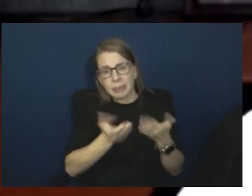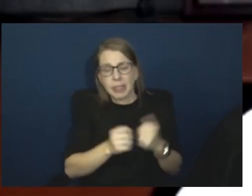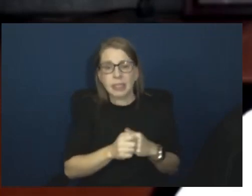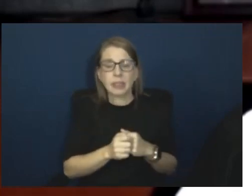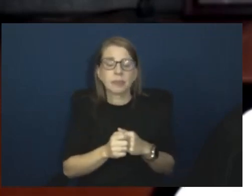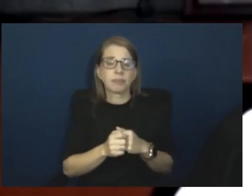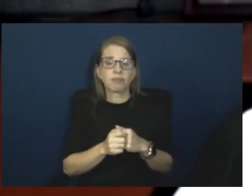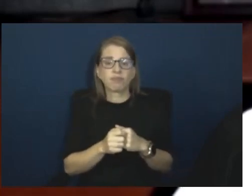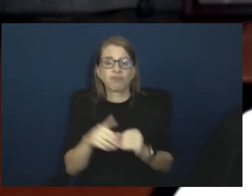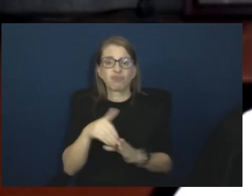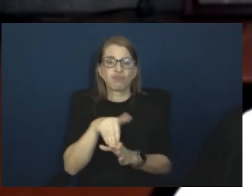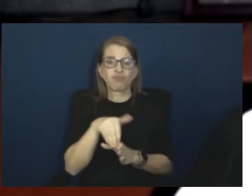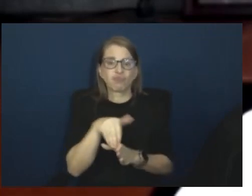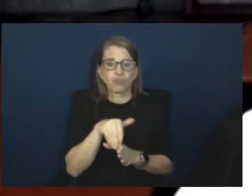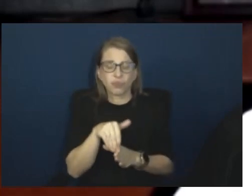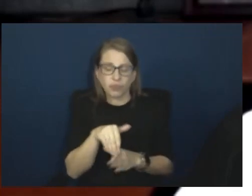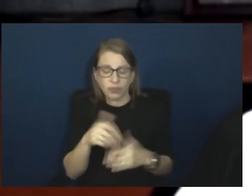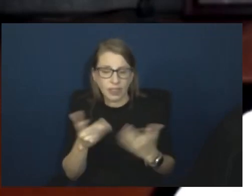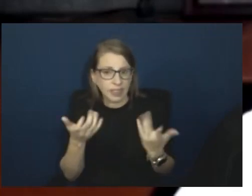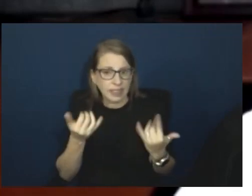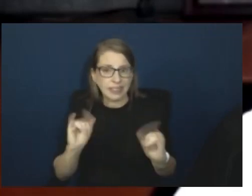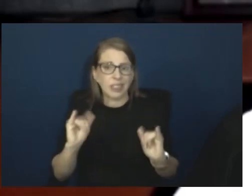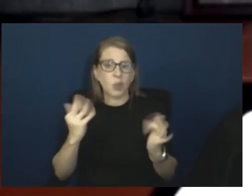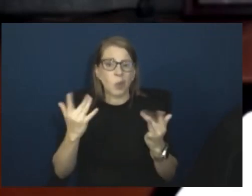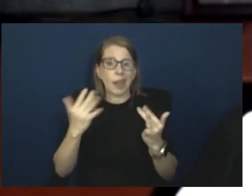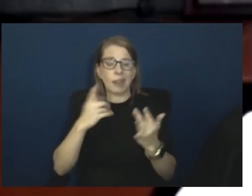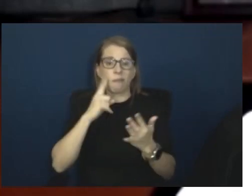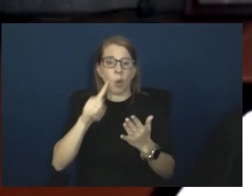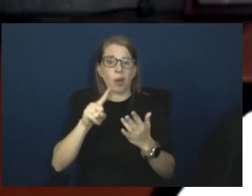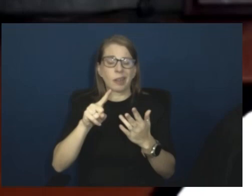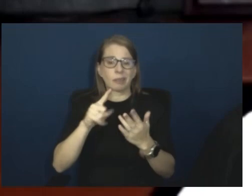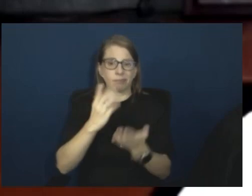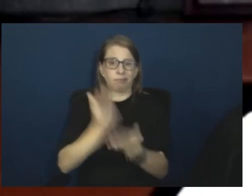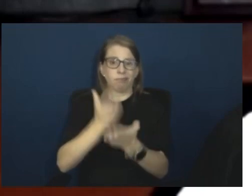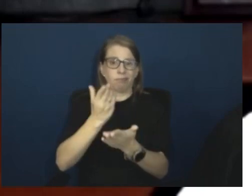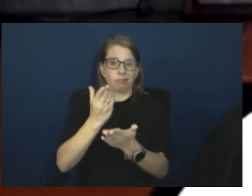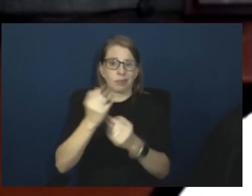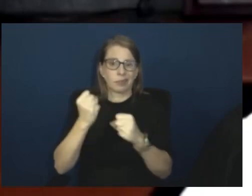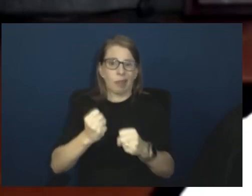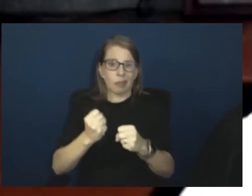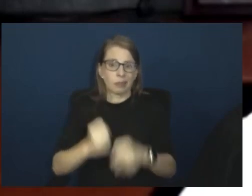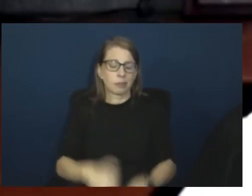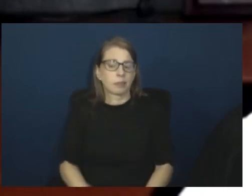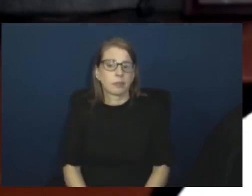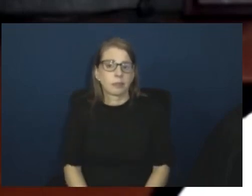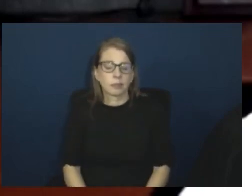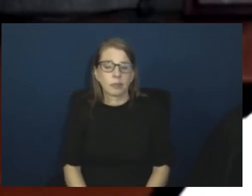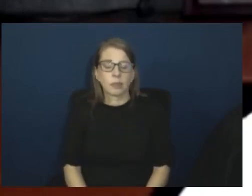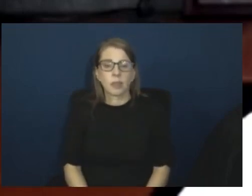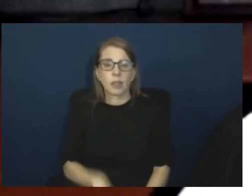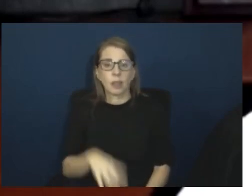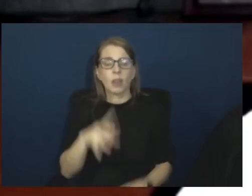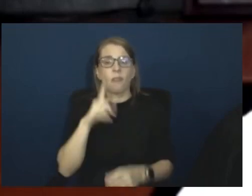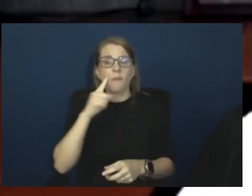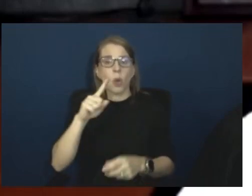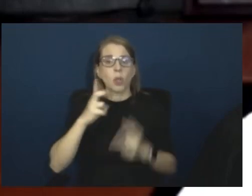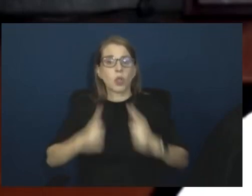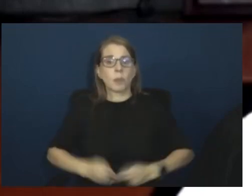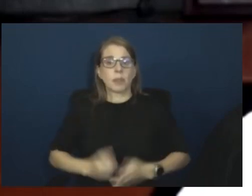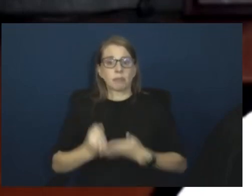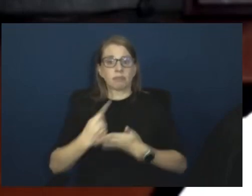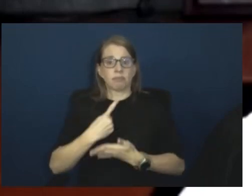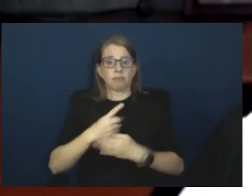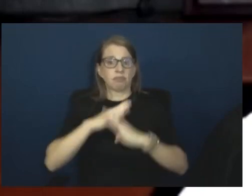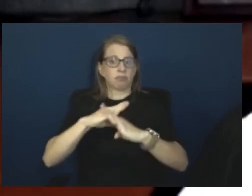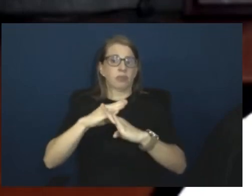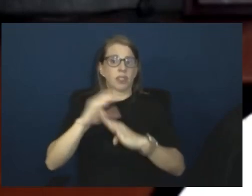the jury is still out whether it works in humans against SARS-CoV-2. We know it